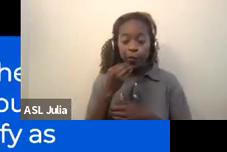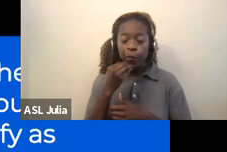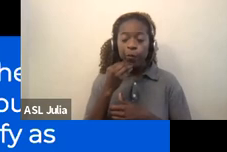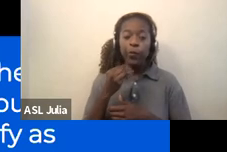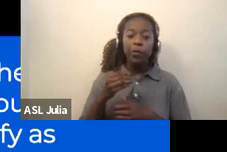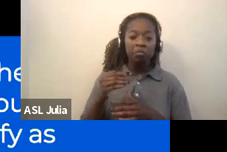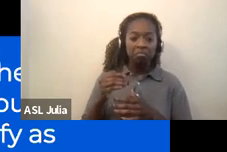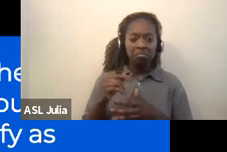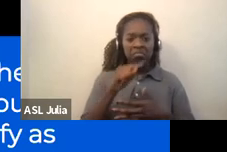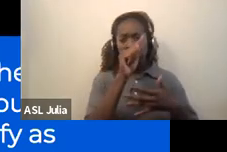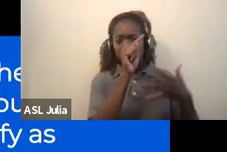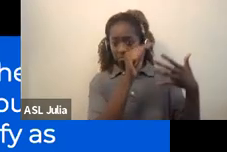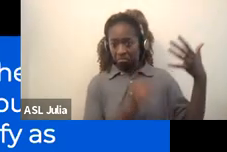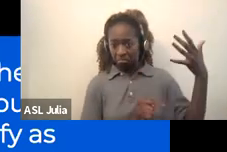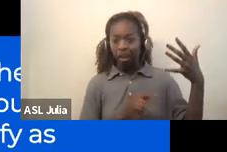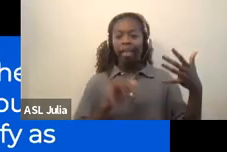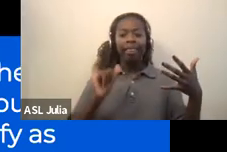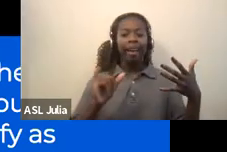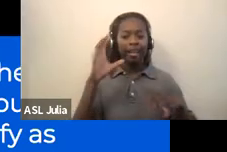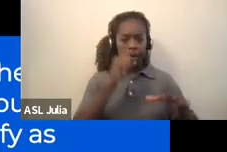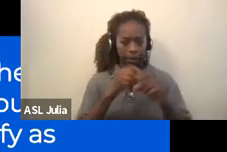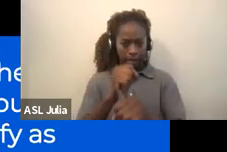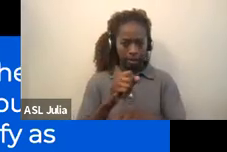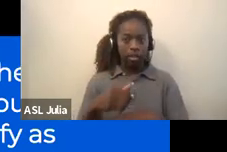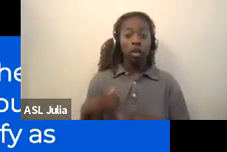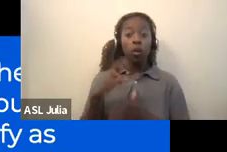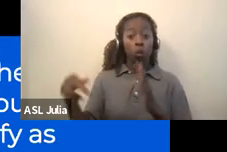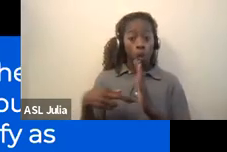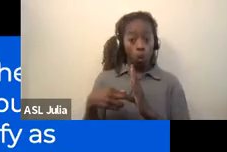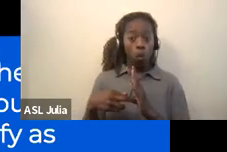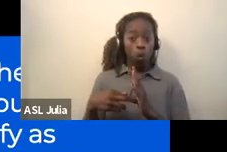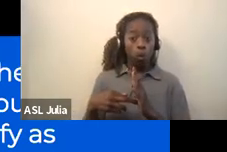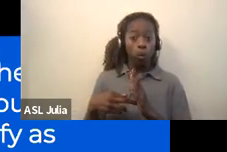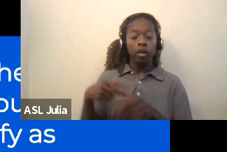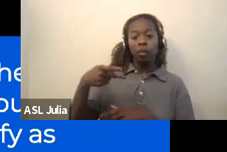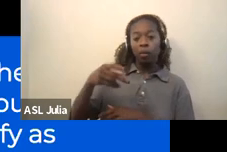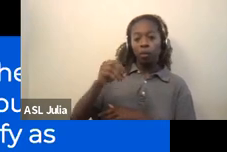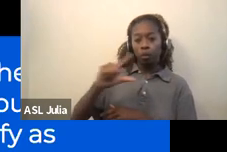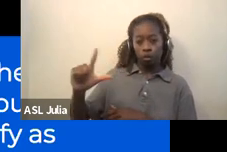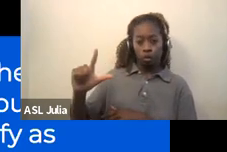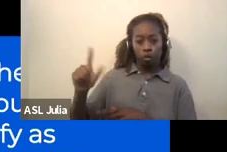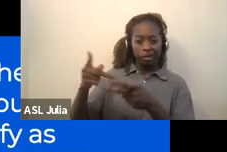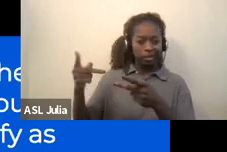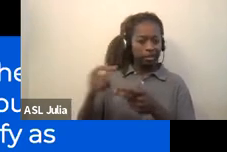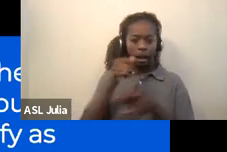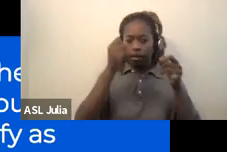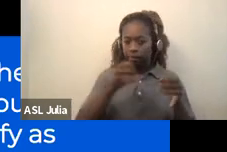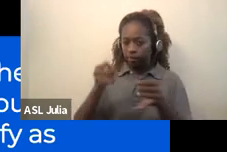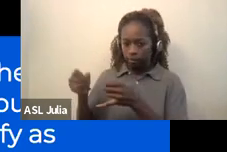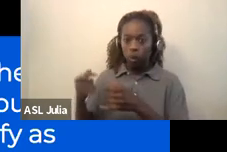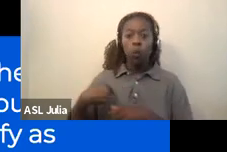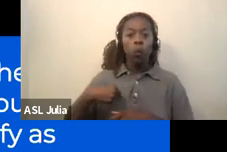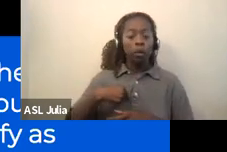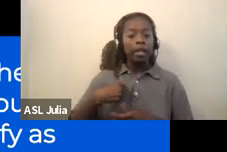estimates these roles are pool positions so not individually posted jobs we've done our best to